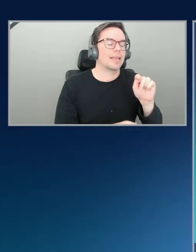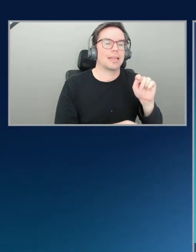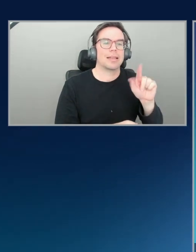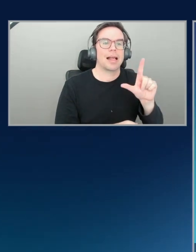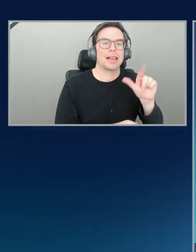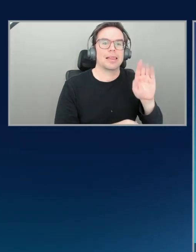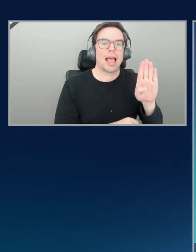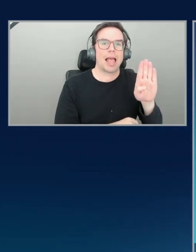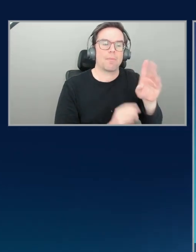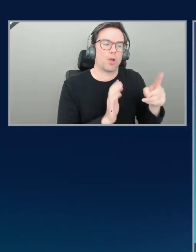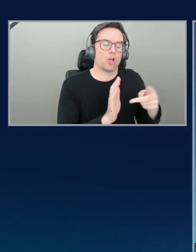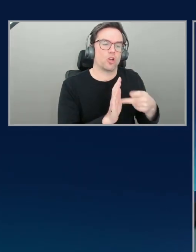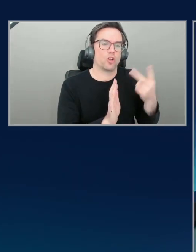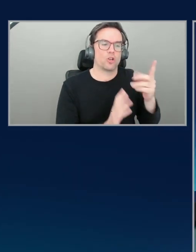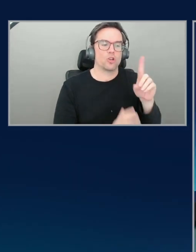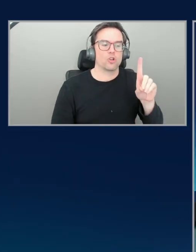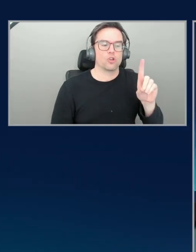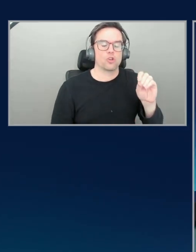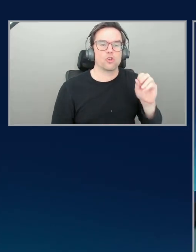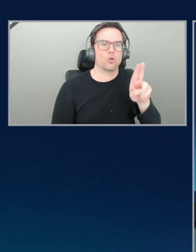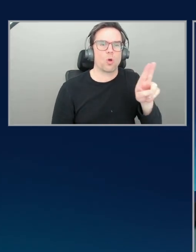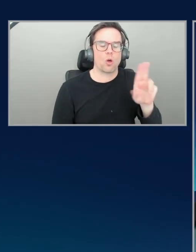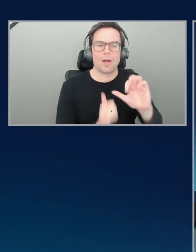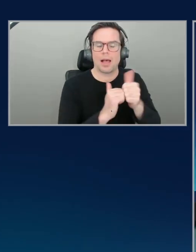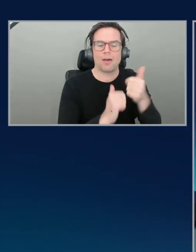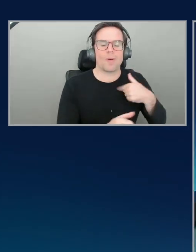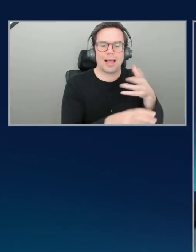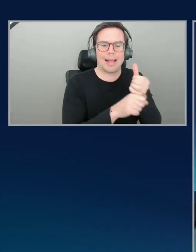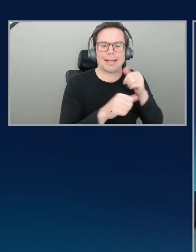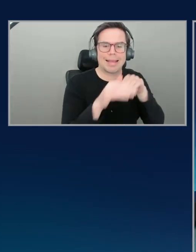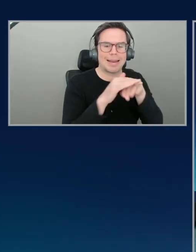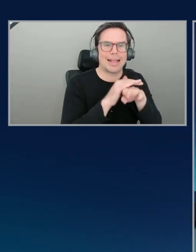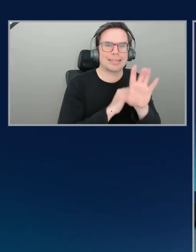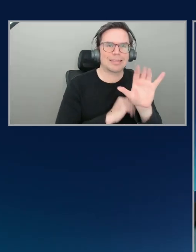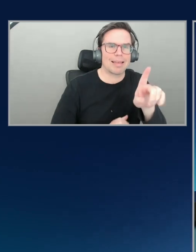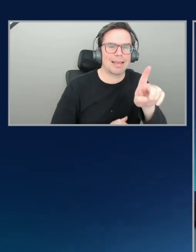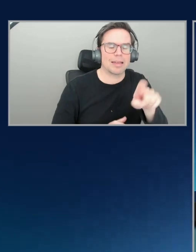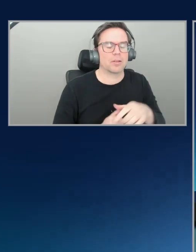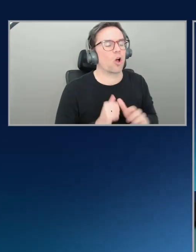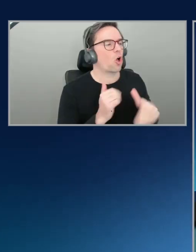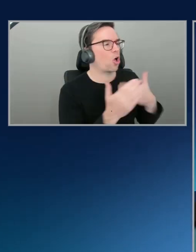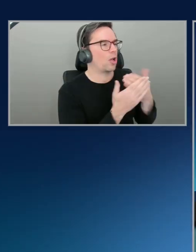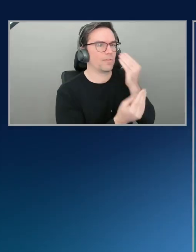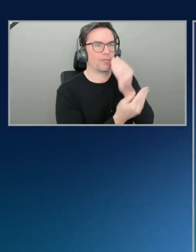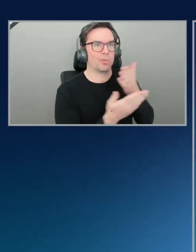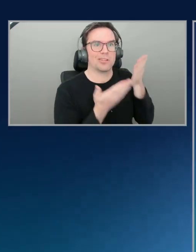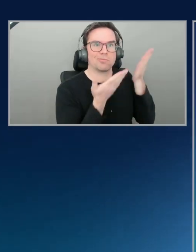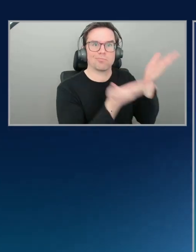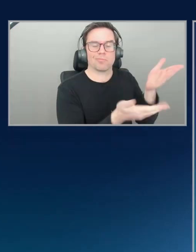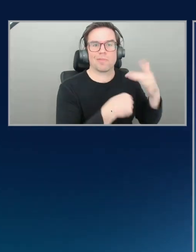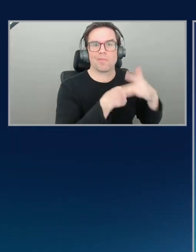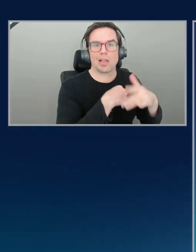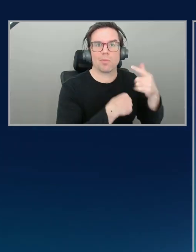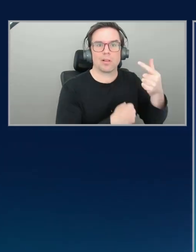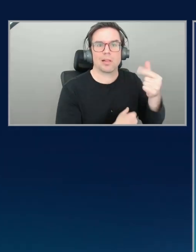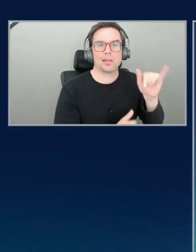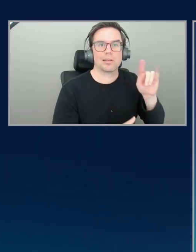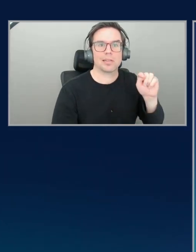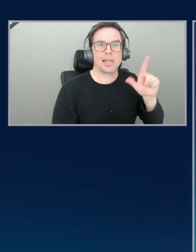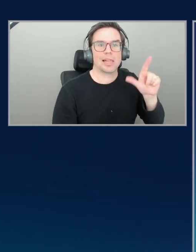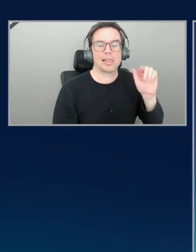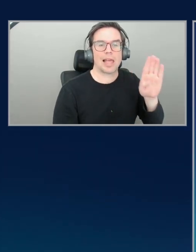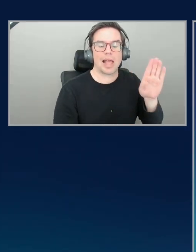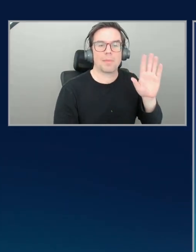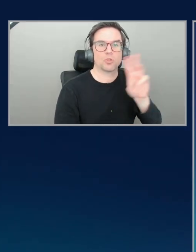and GitLab Duo? Yeah, so all the information is really on GitLab's website, but this feature right